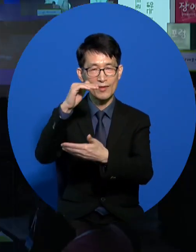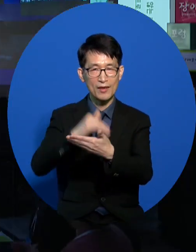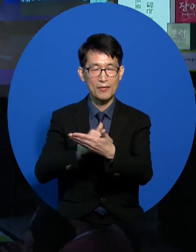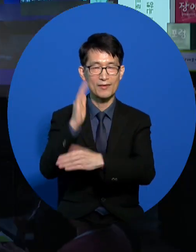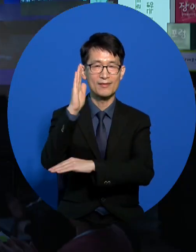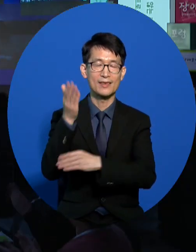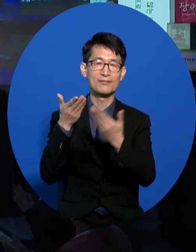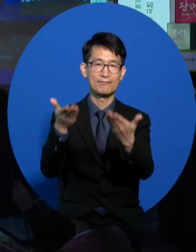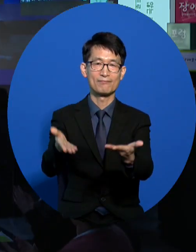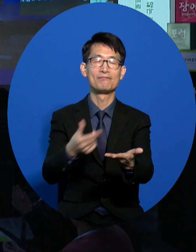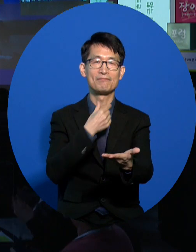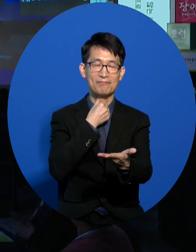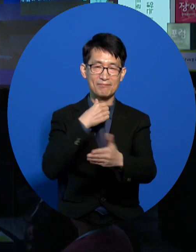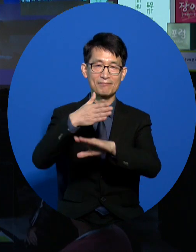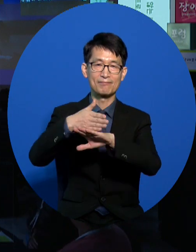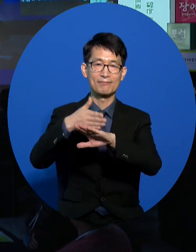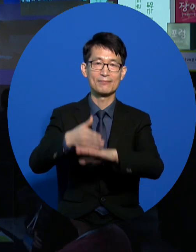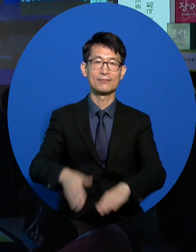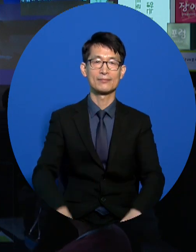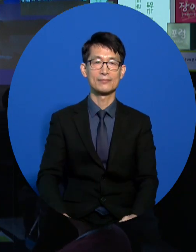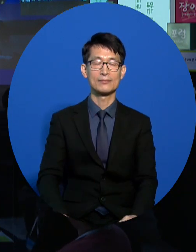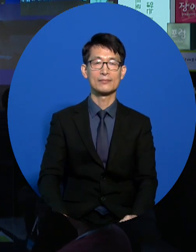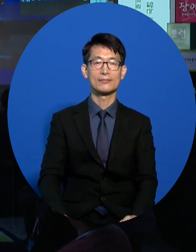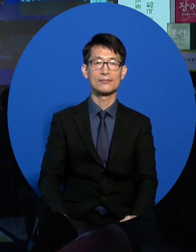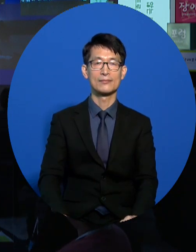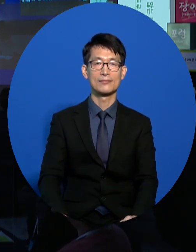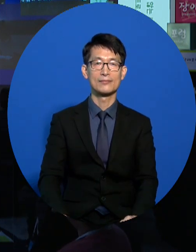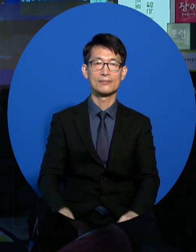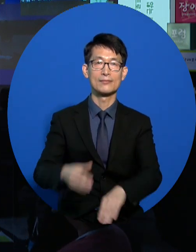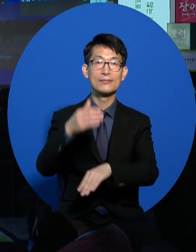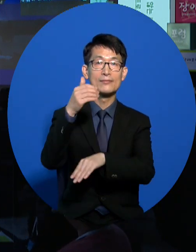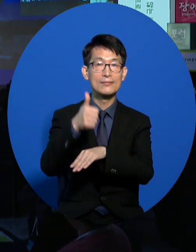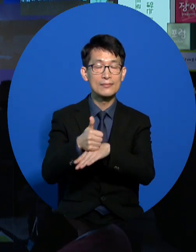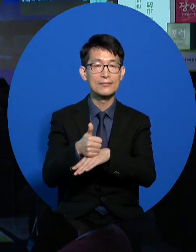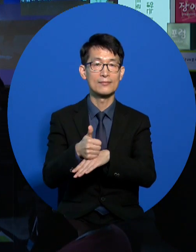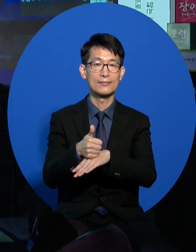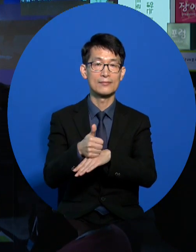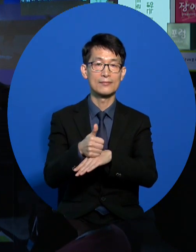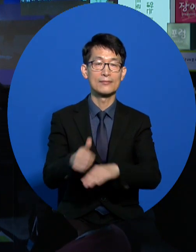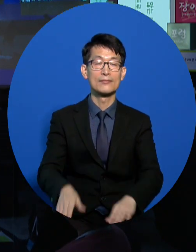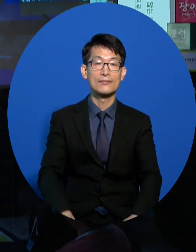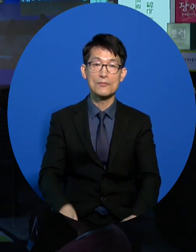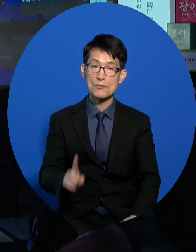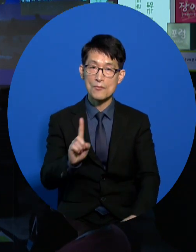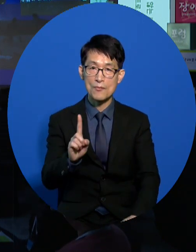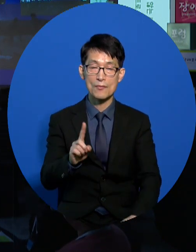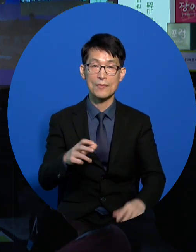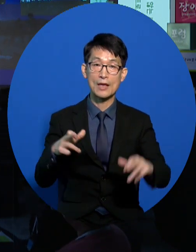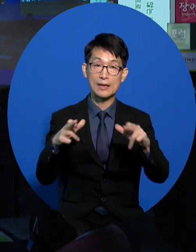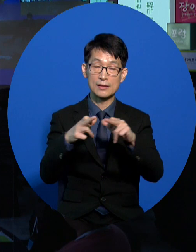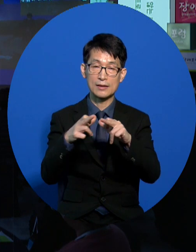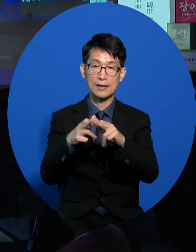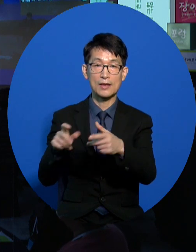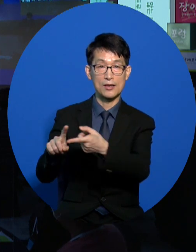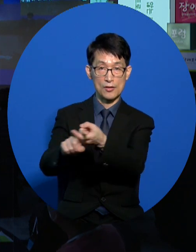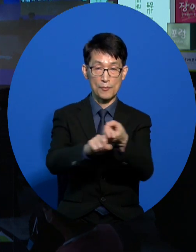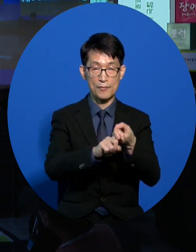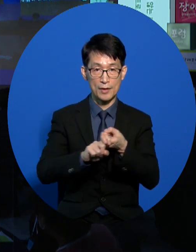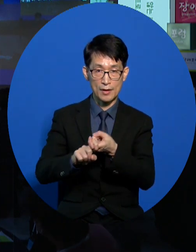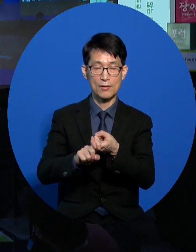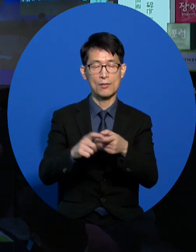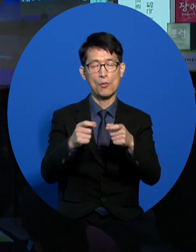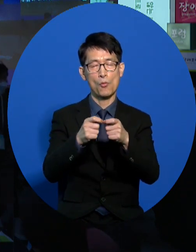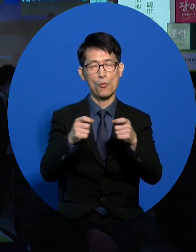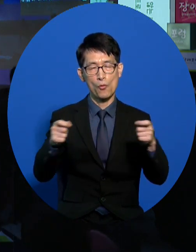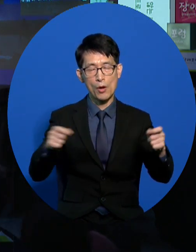hearing disabled through my presentation. Thank you. Last but not least, he has been participating in the various